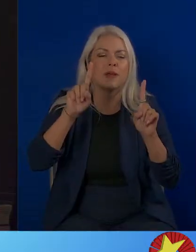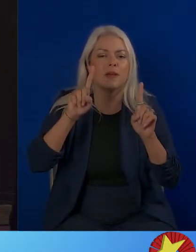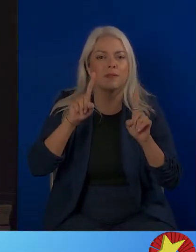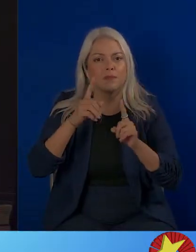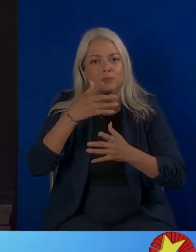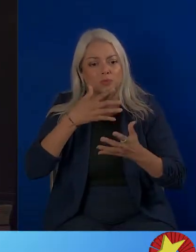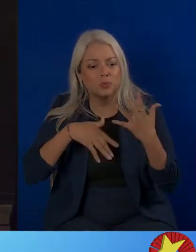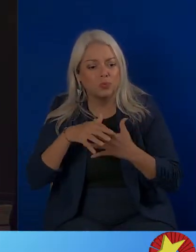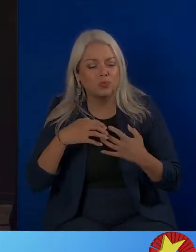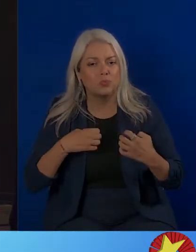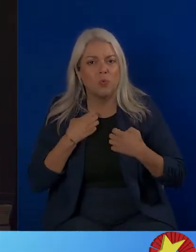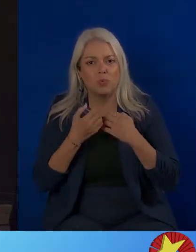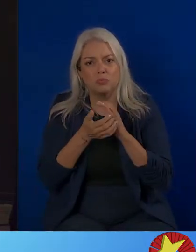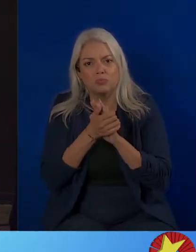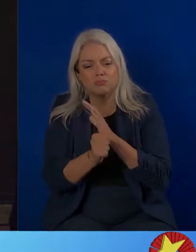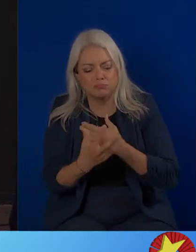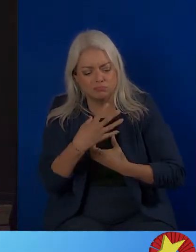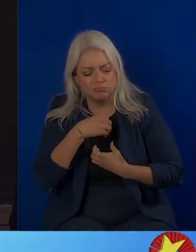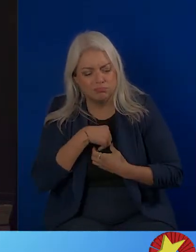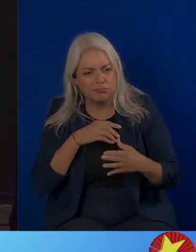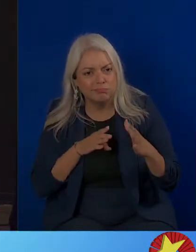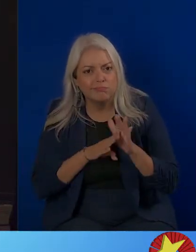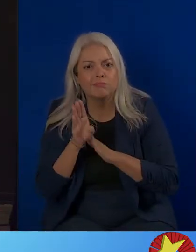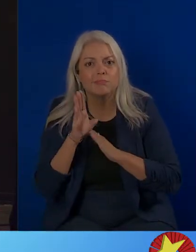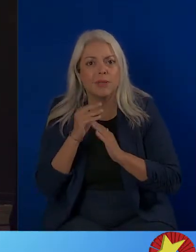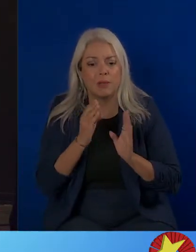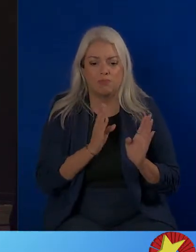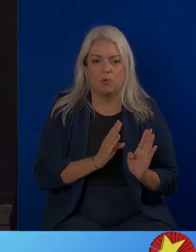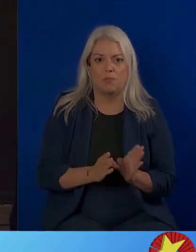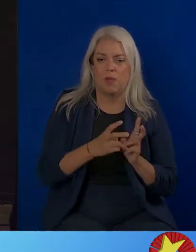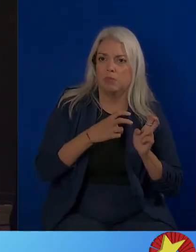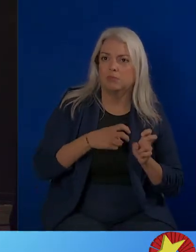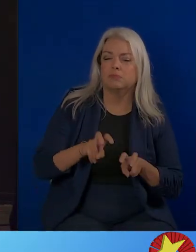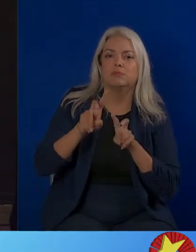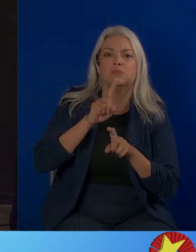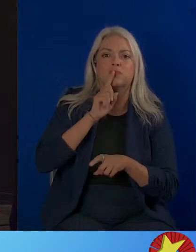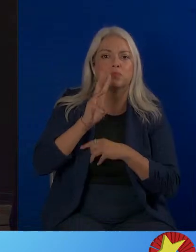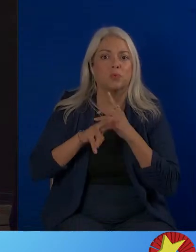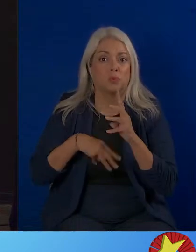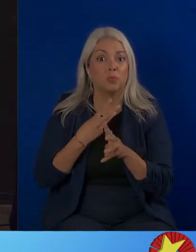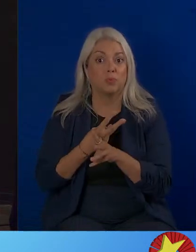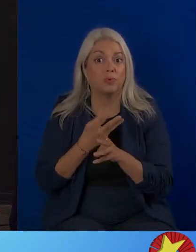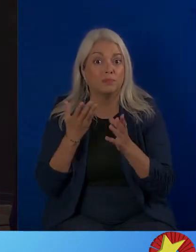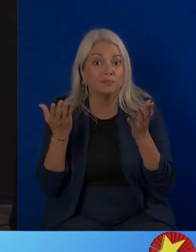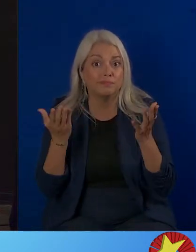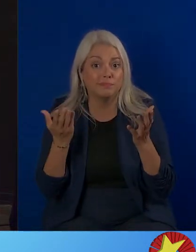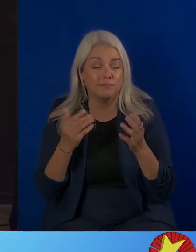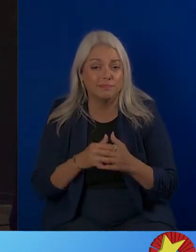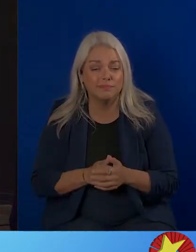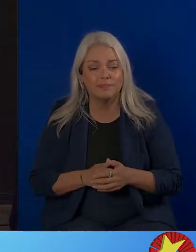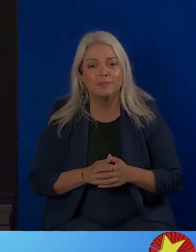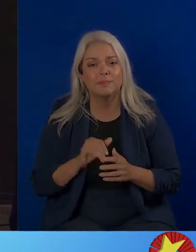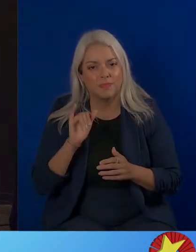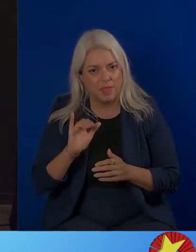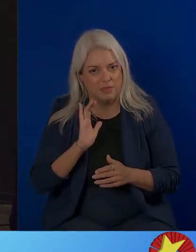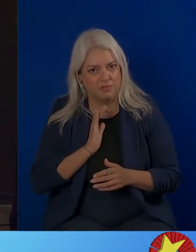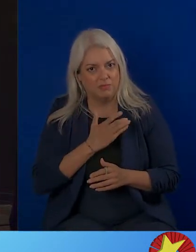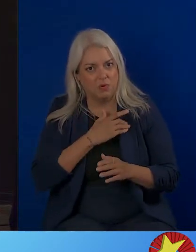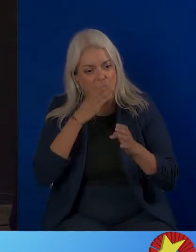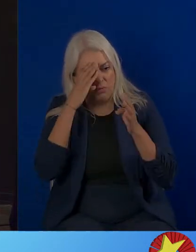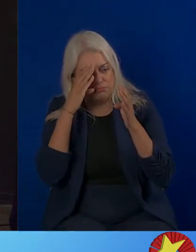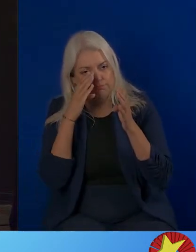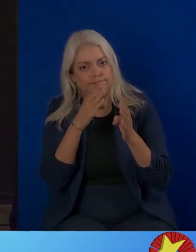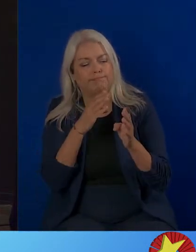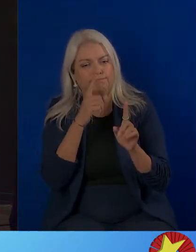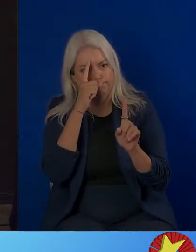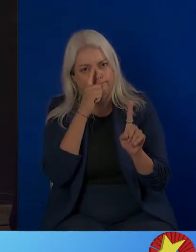emotional growth, and preparedness for our students to go into the world when they graduate